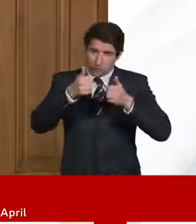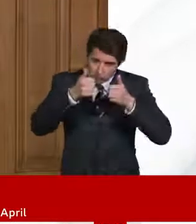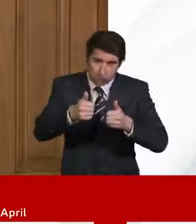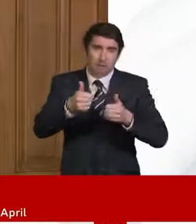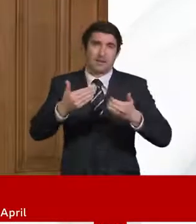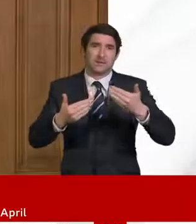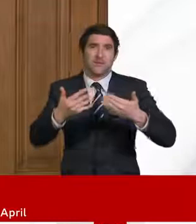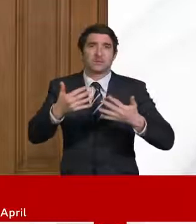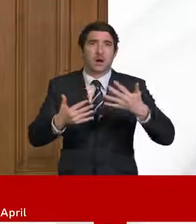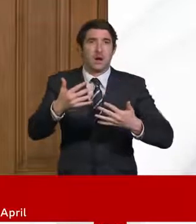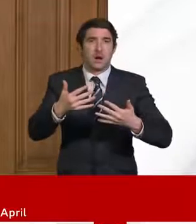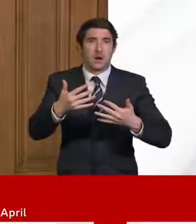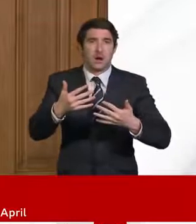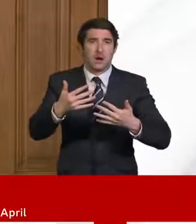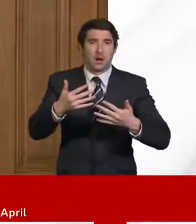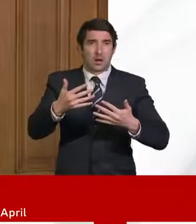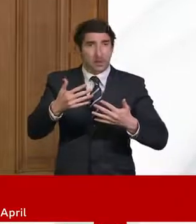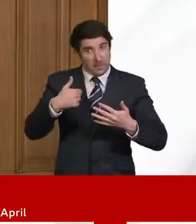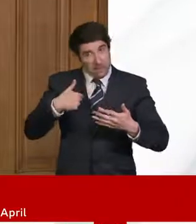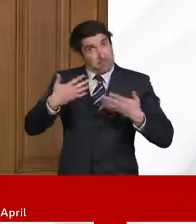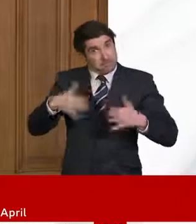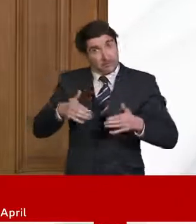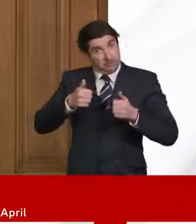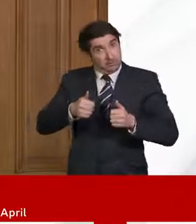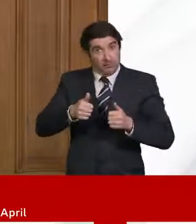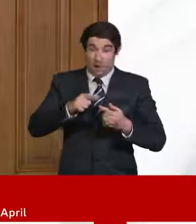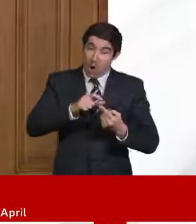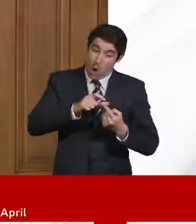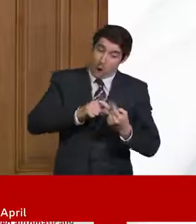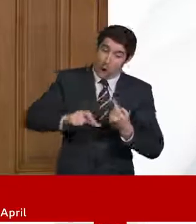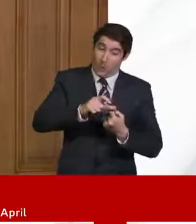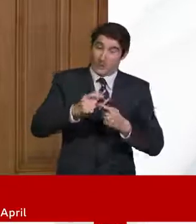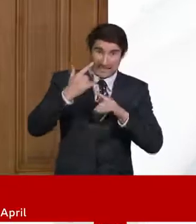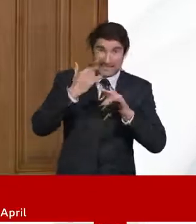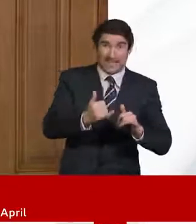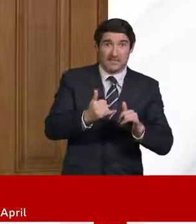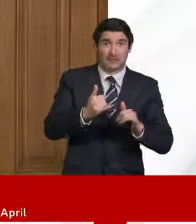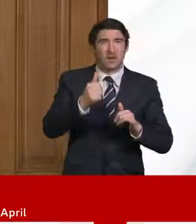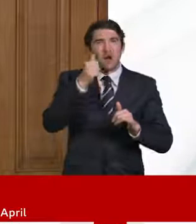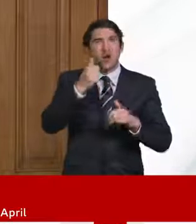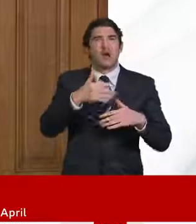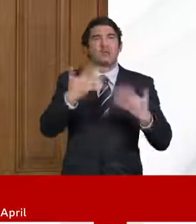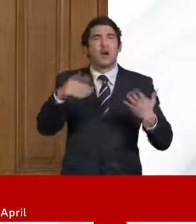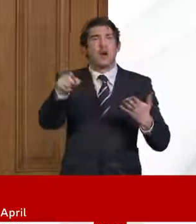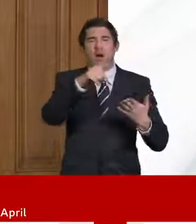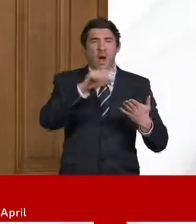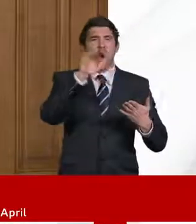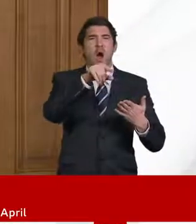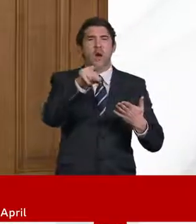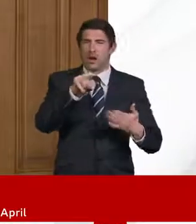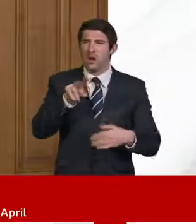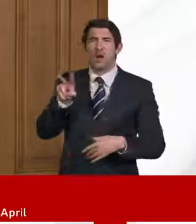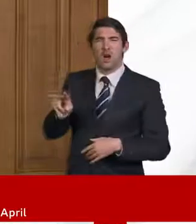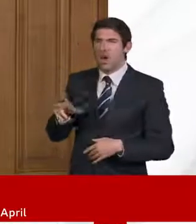testing very robustly and containment during the containment phase. And I know this can be quite difficult for people